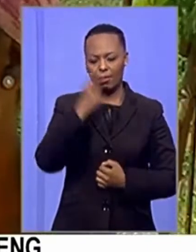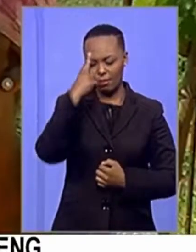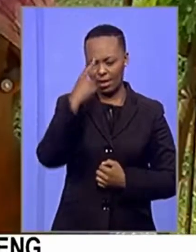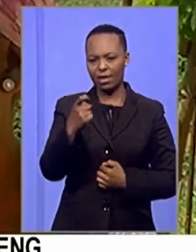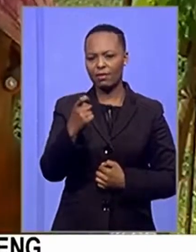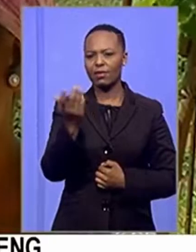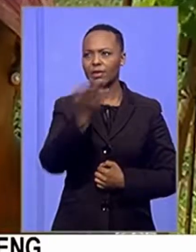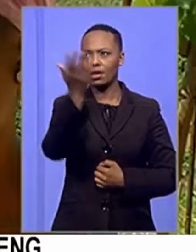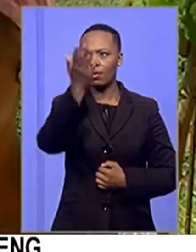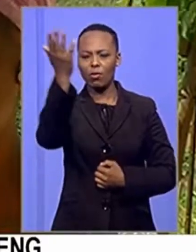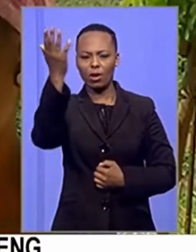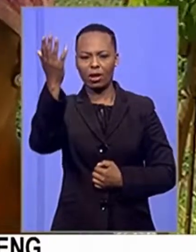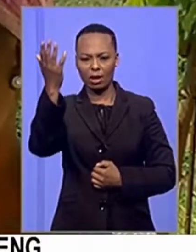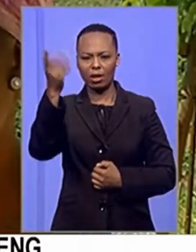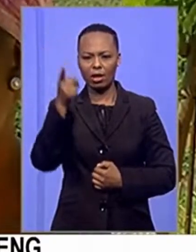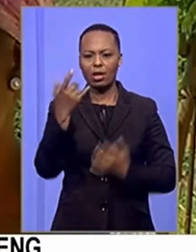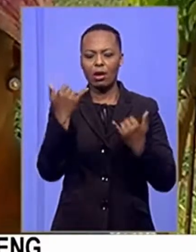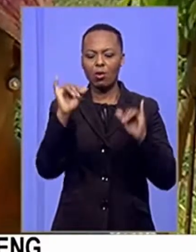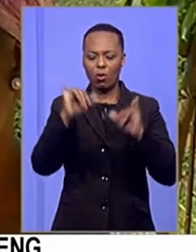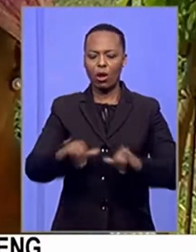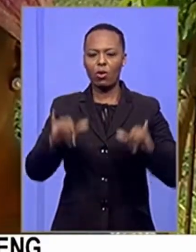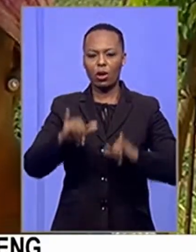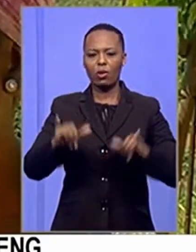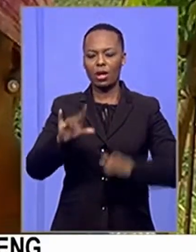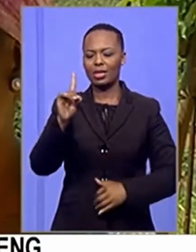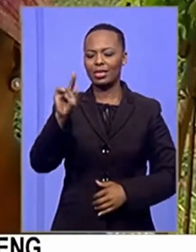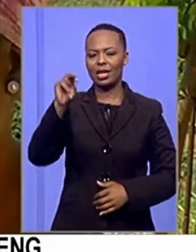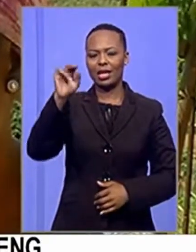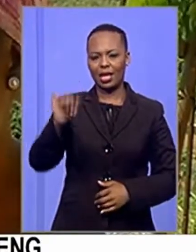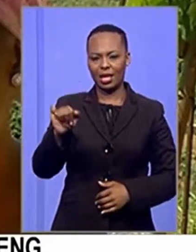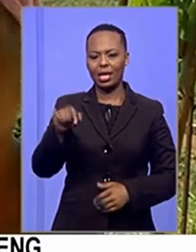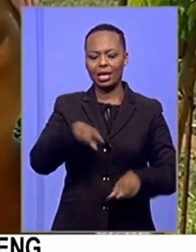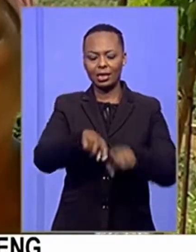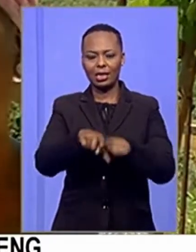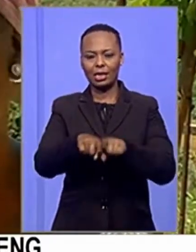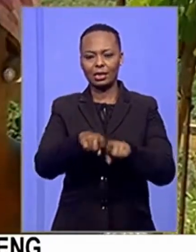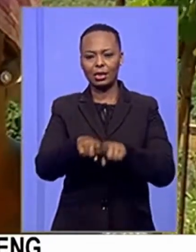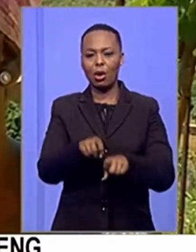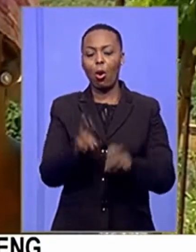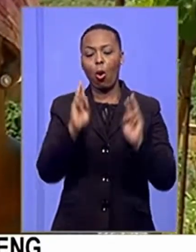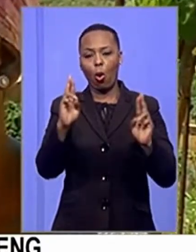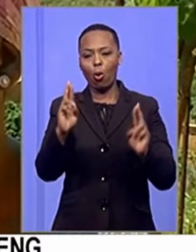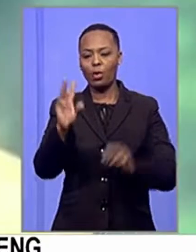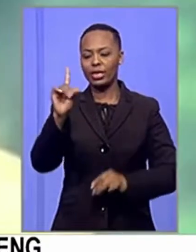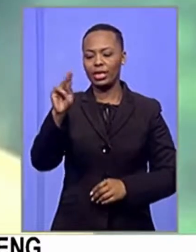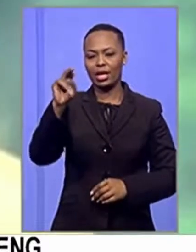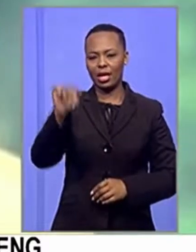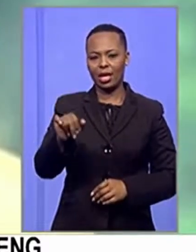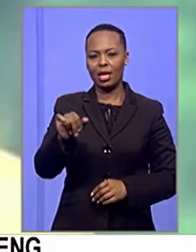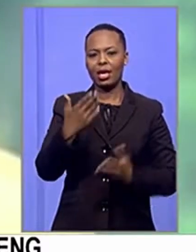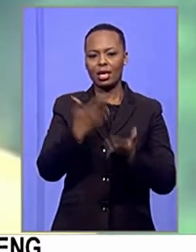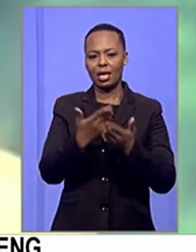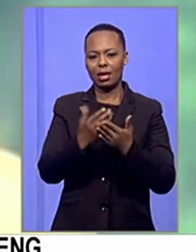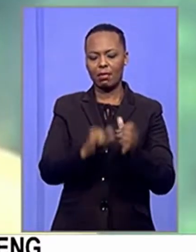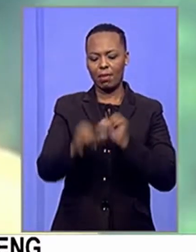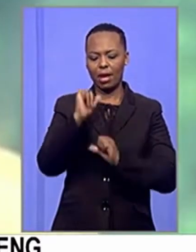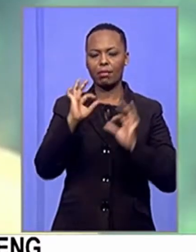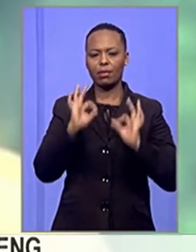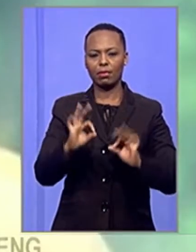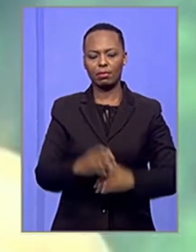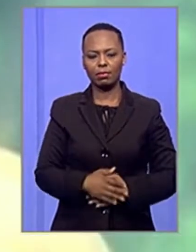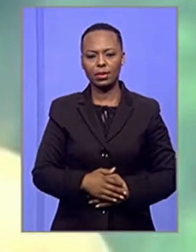out there, and we're still waiting for the DNA test. Hopefully the DNA test will come back negative. Athe ha ile ka motsaneng wa